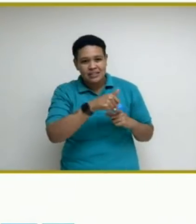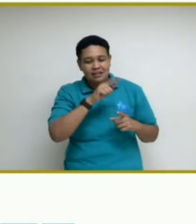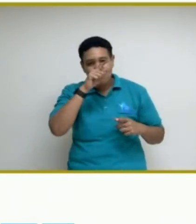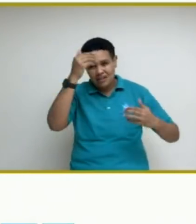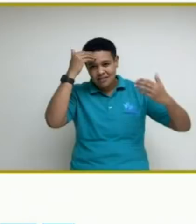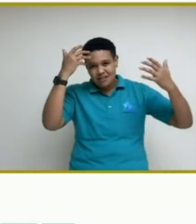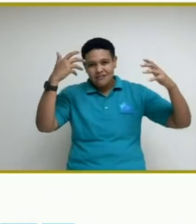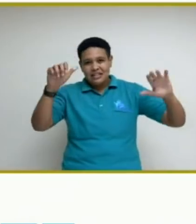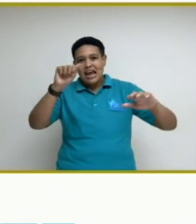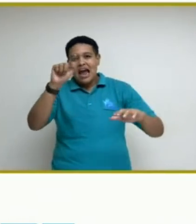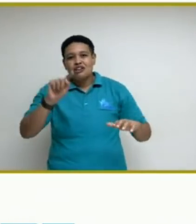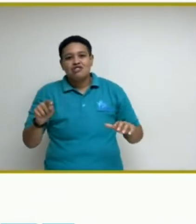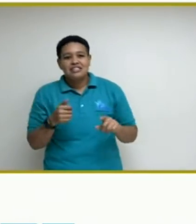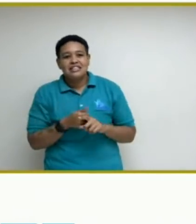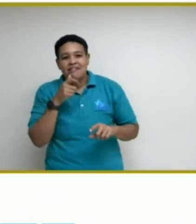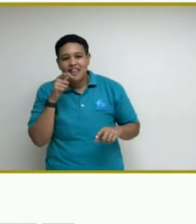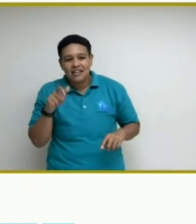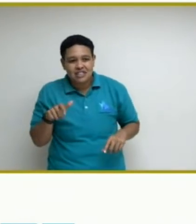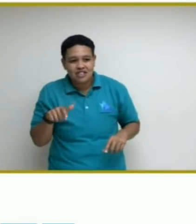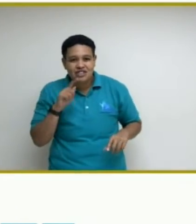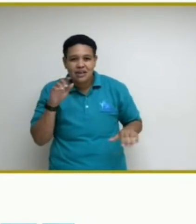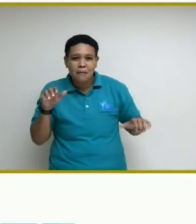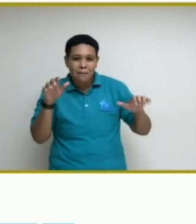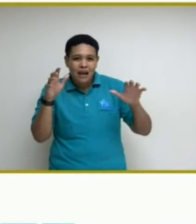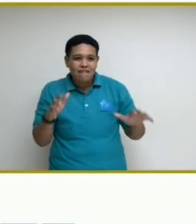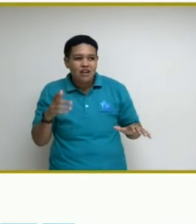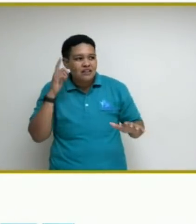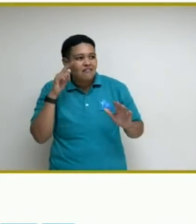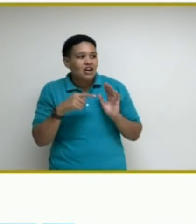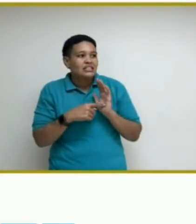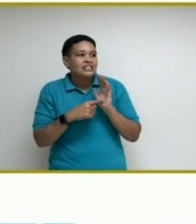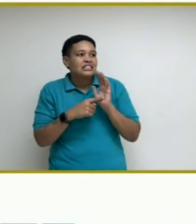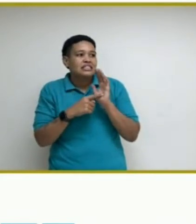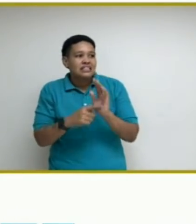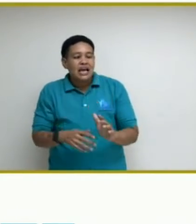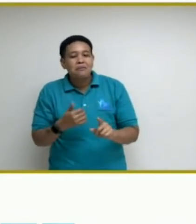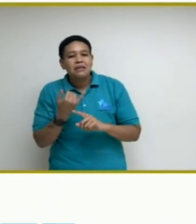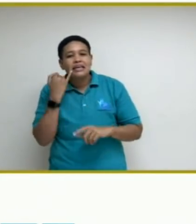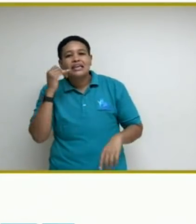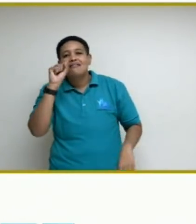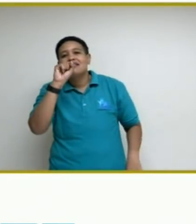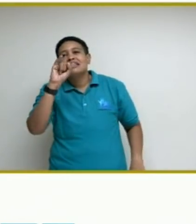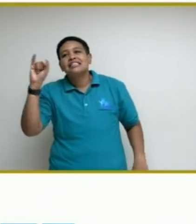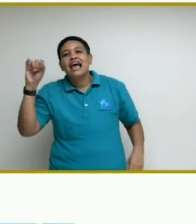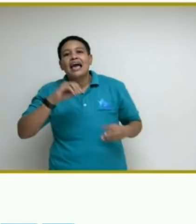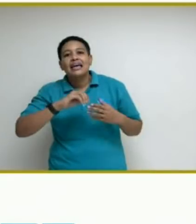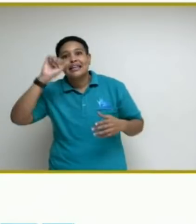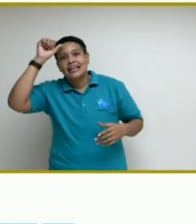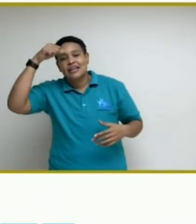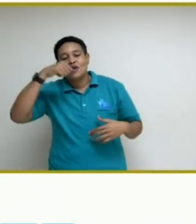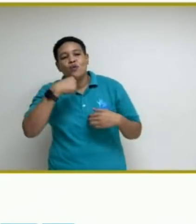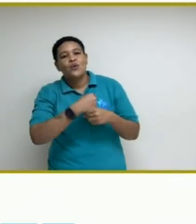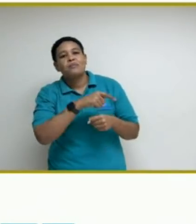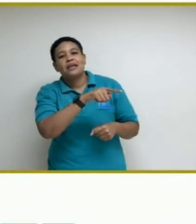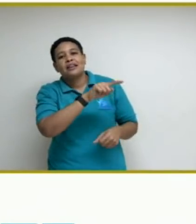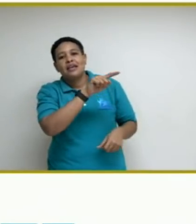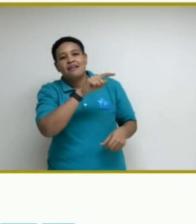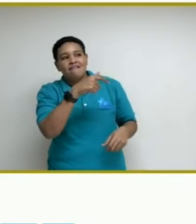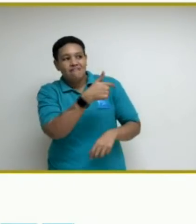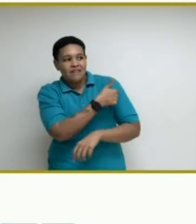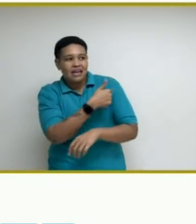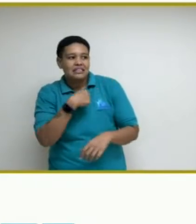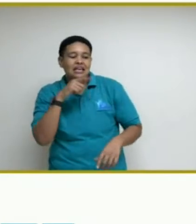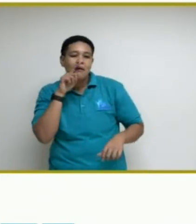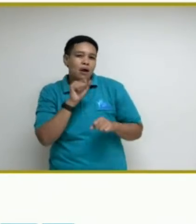aware, AstraZeneca is not necessarily the manufacturer. For instance, if it was the SII in India that made the vaccine. So I'm